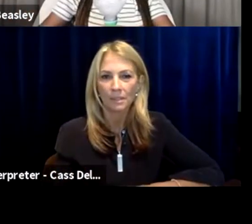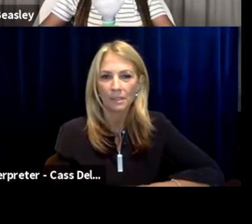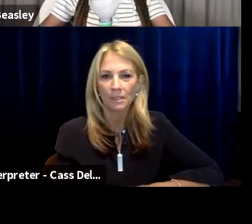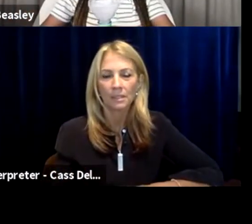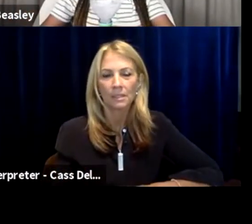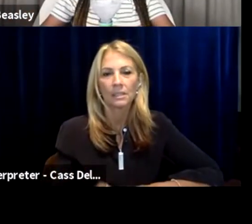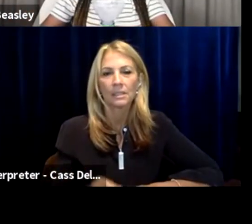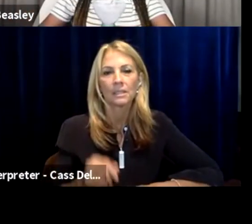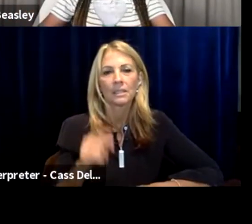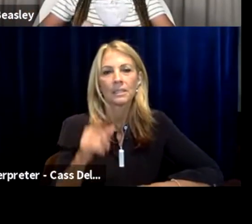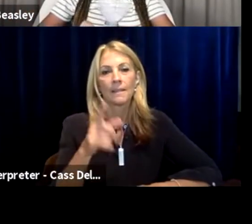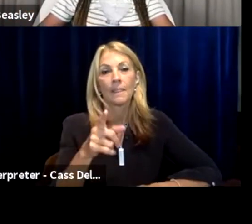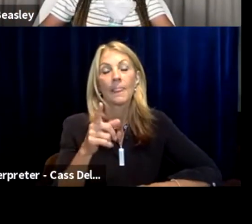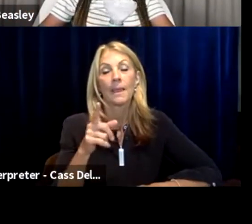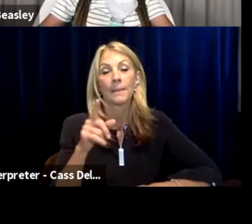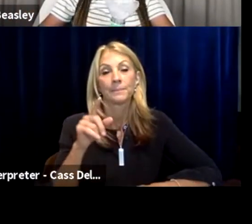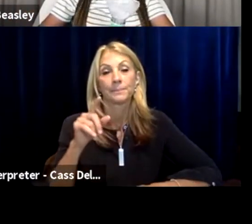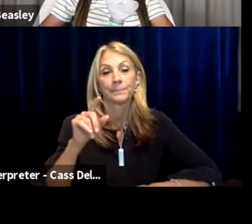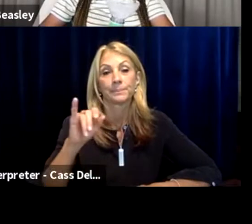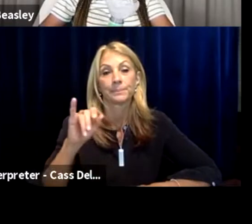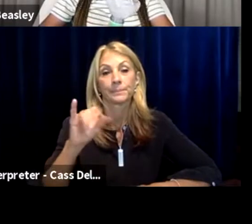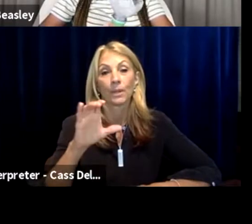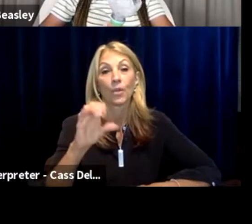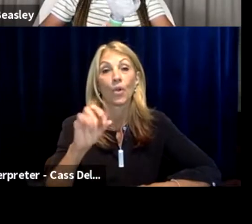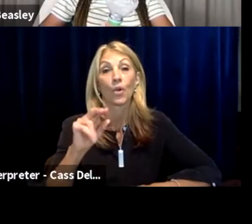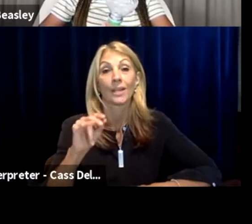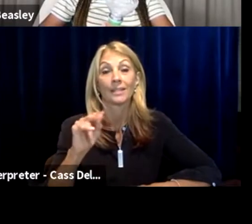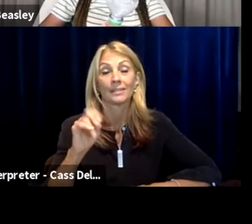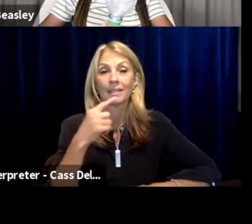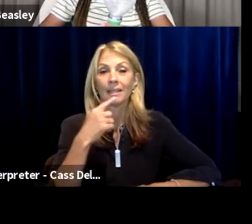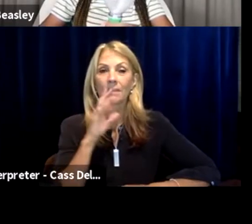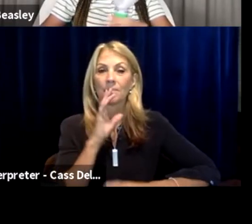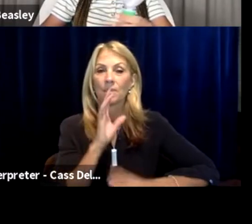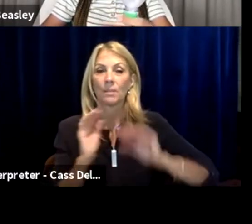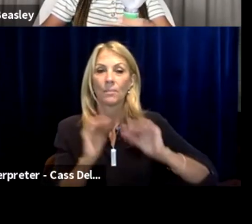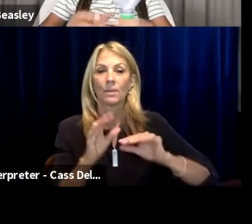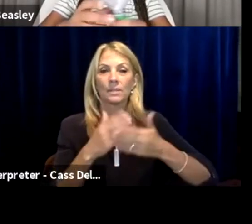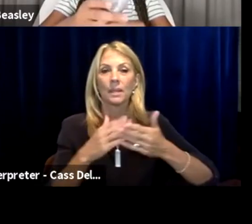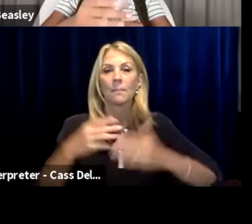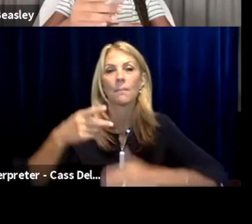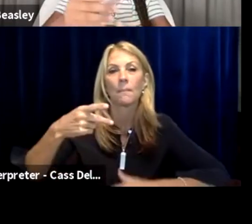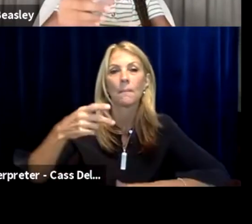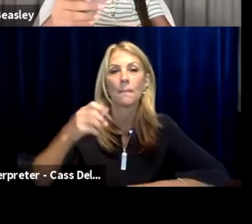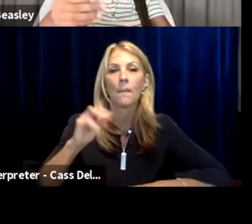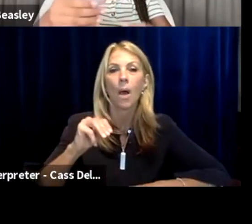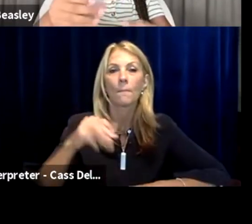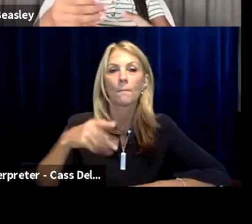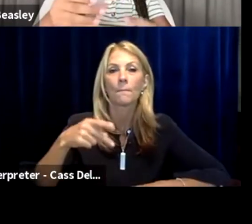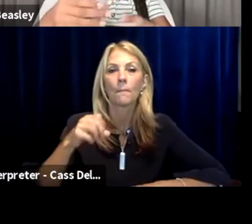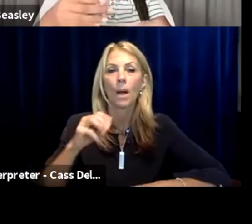I'm actually going to put some pom-poms in there because I'm always extra, so.